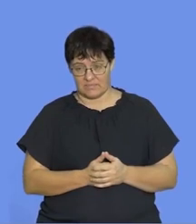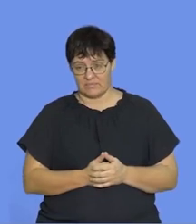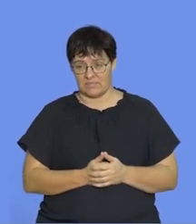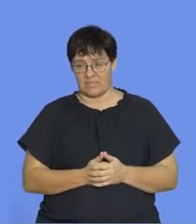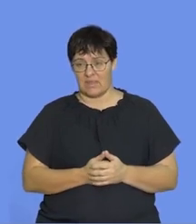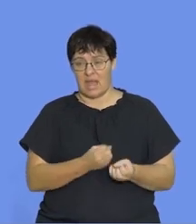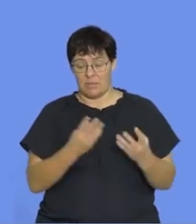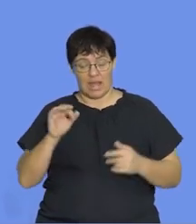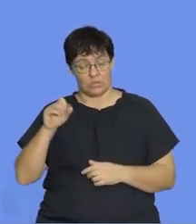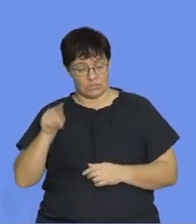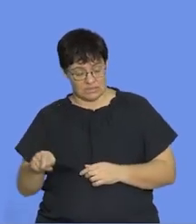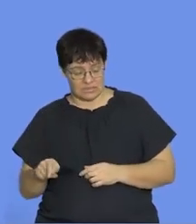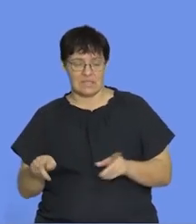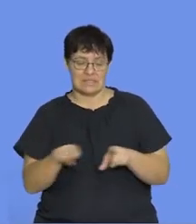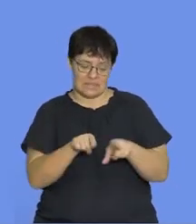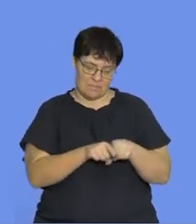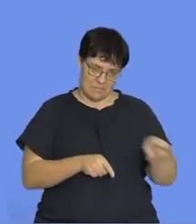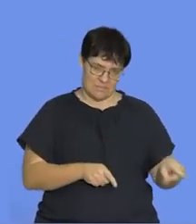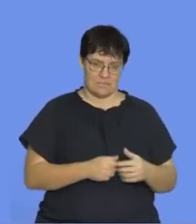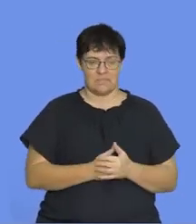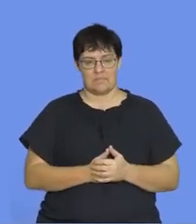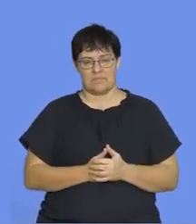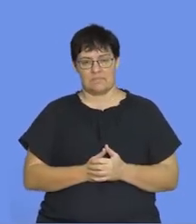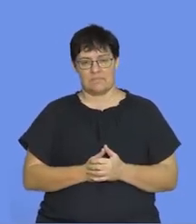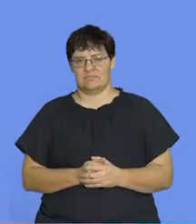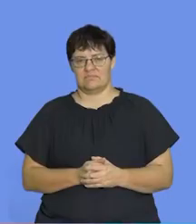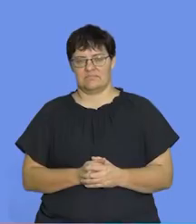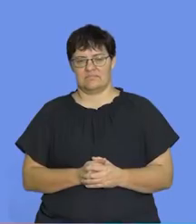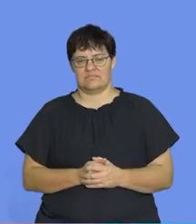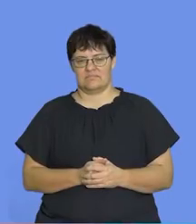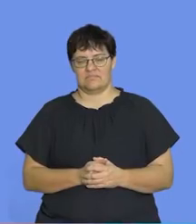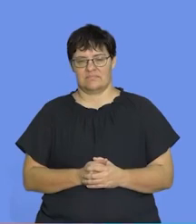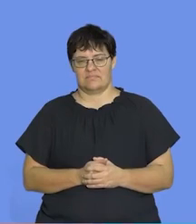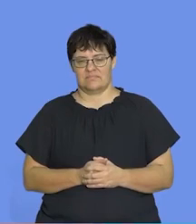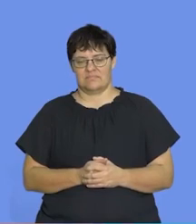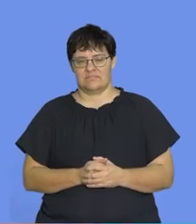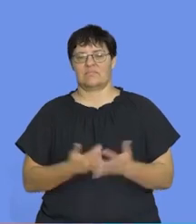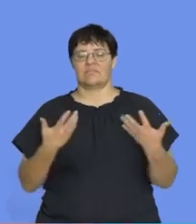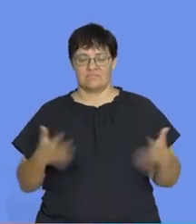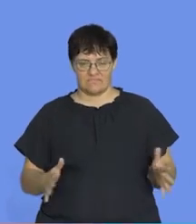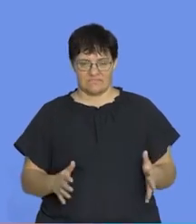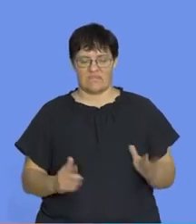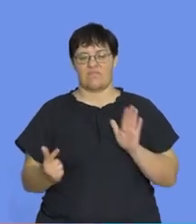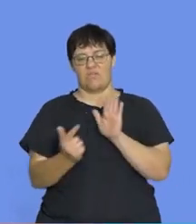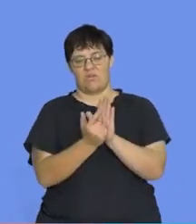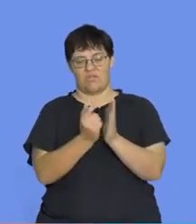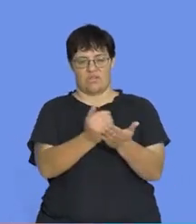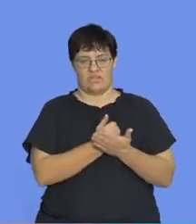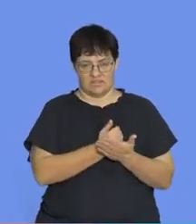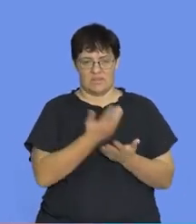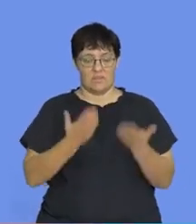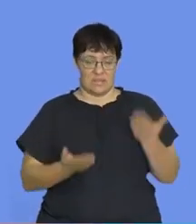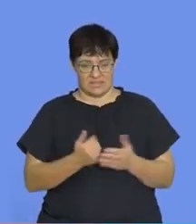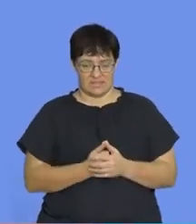atoms is also conserved. Right. So that's as far as the law of conservation of mass, to say